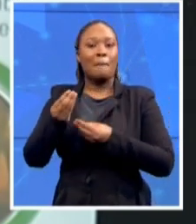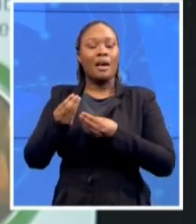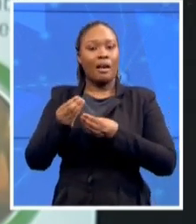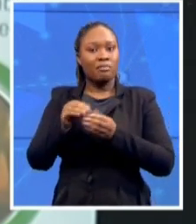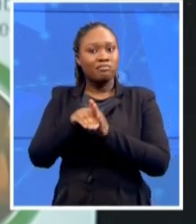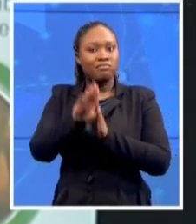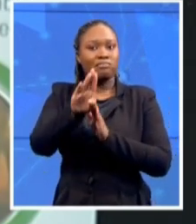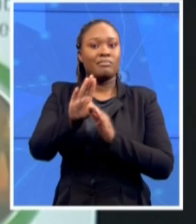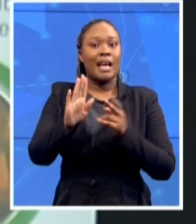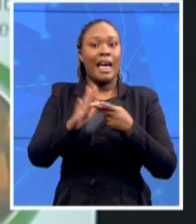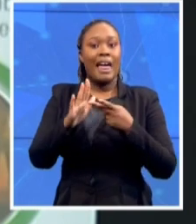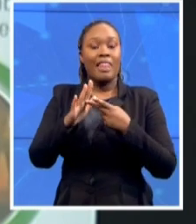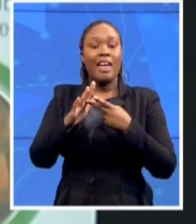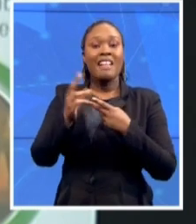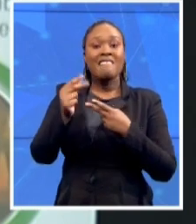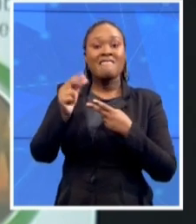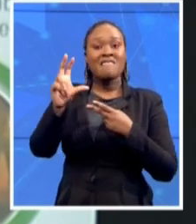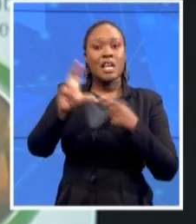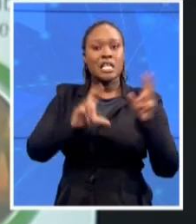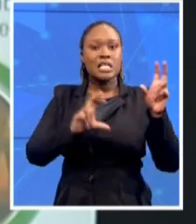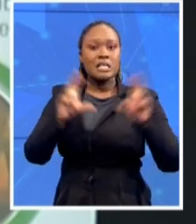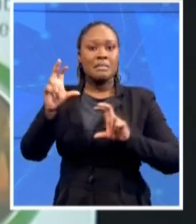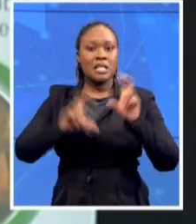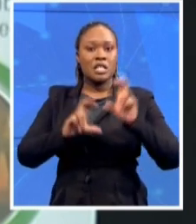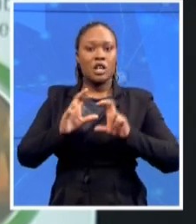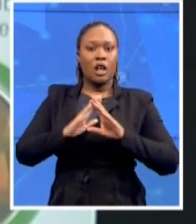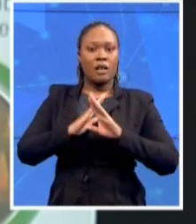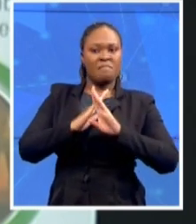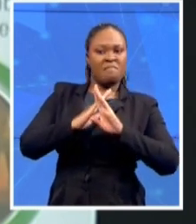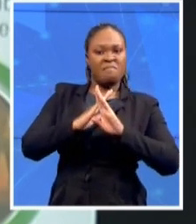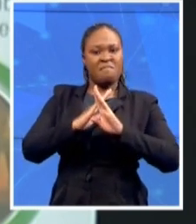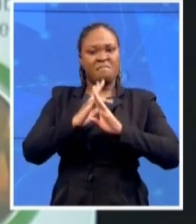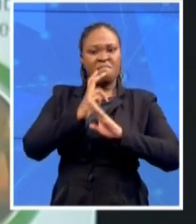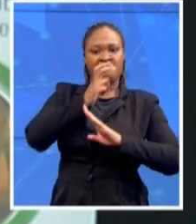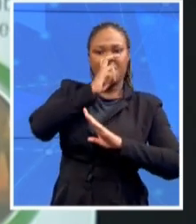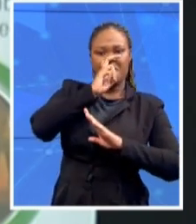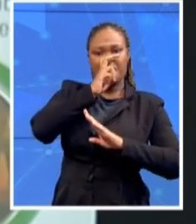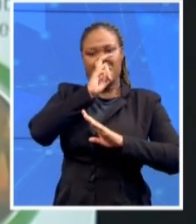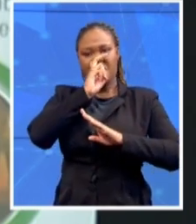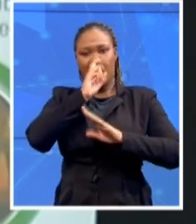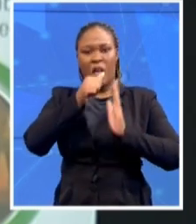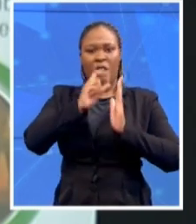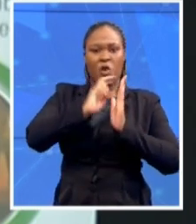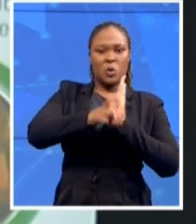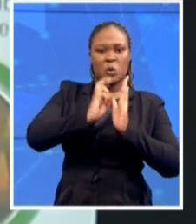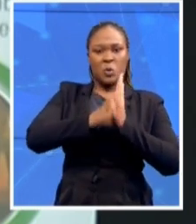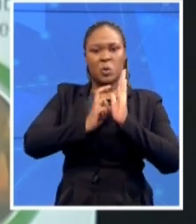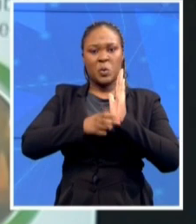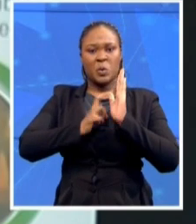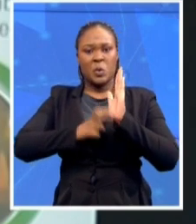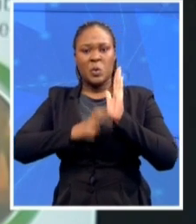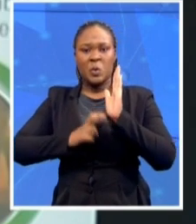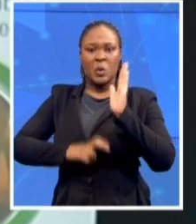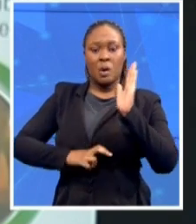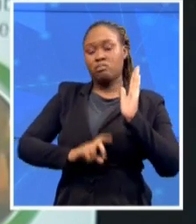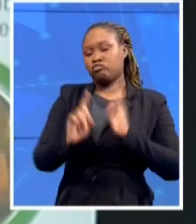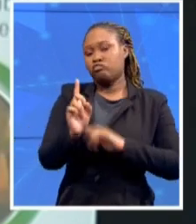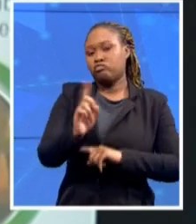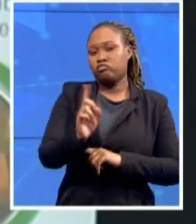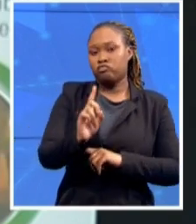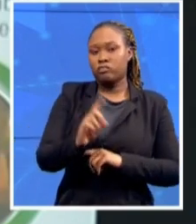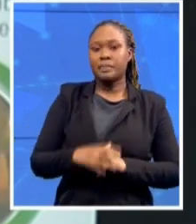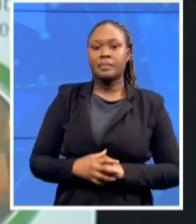through legislation and unnecessary red tape. At this point, I'd like to differ slightly from what